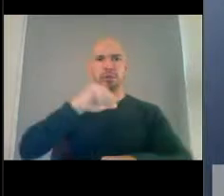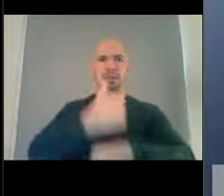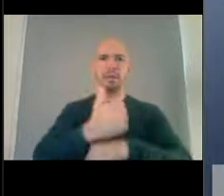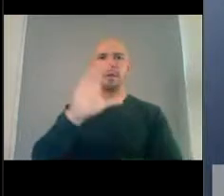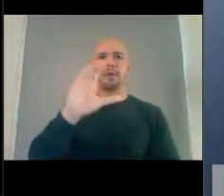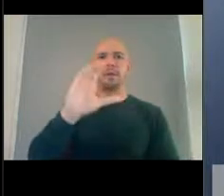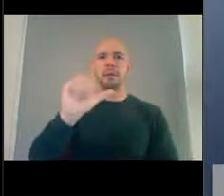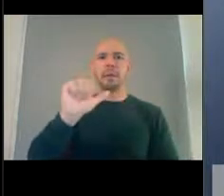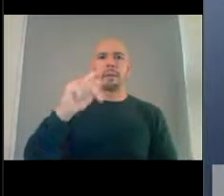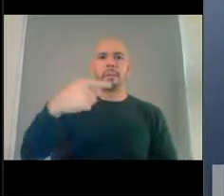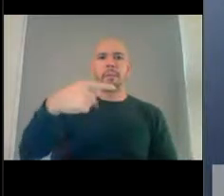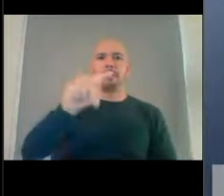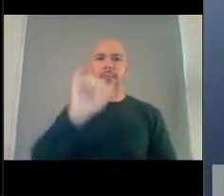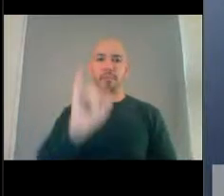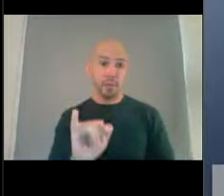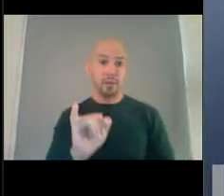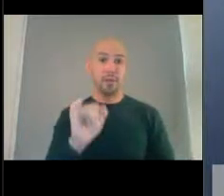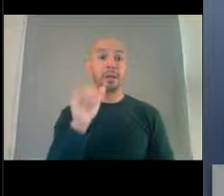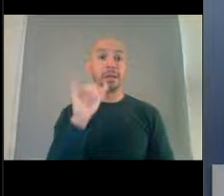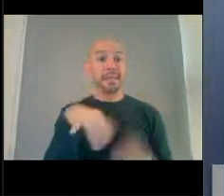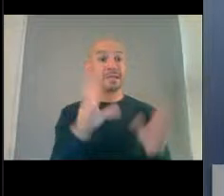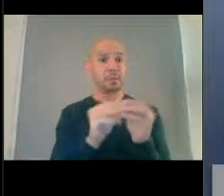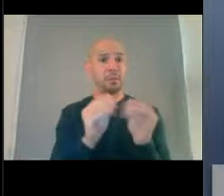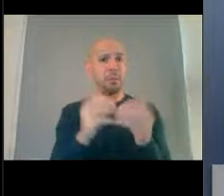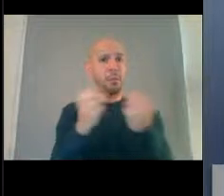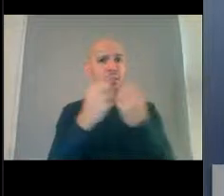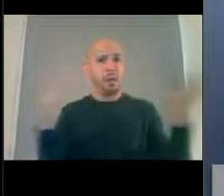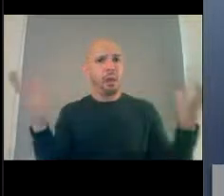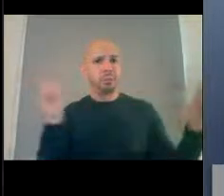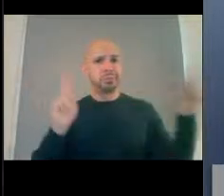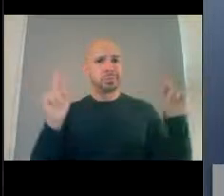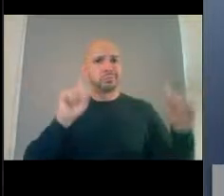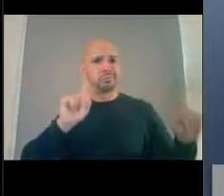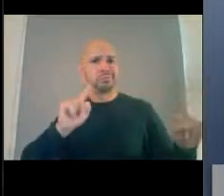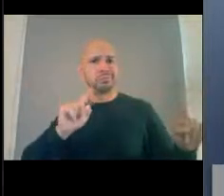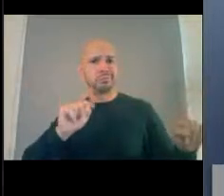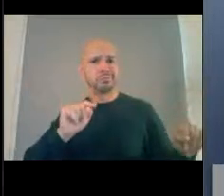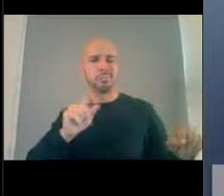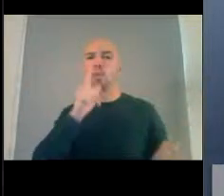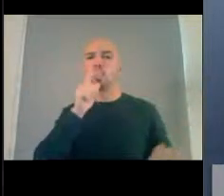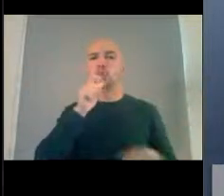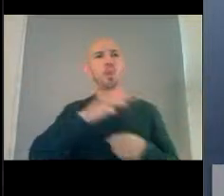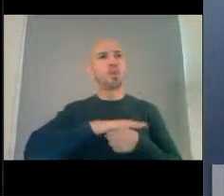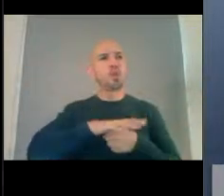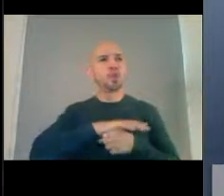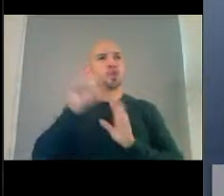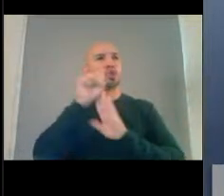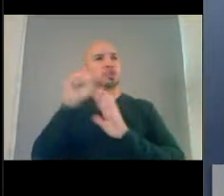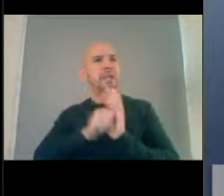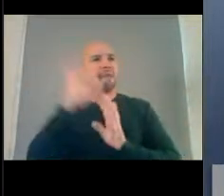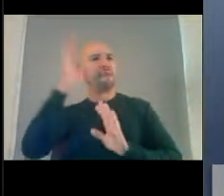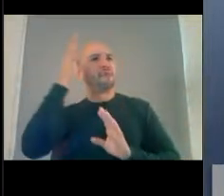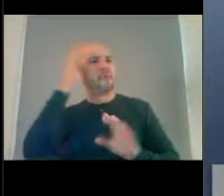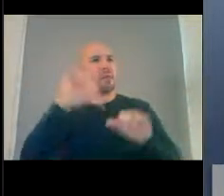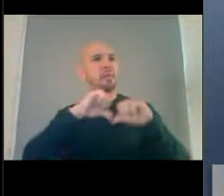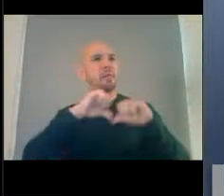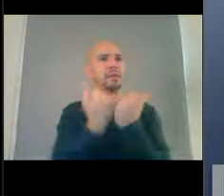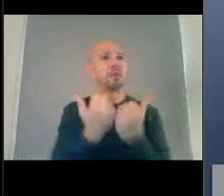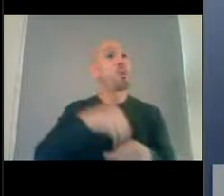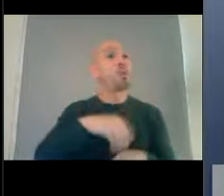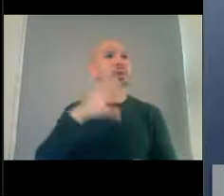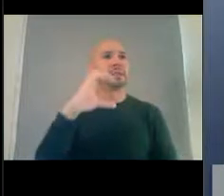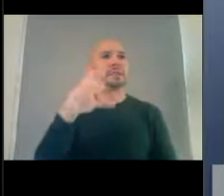setting the summit was well attended by staff from regional and local agencies as well as state agencies including the ctc